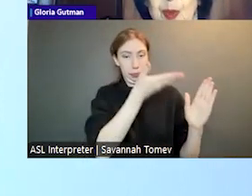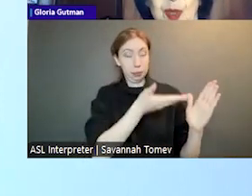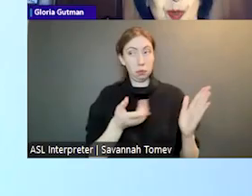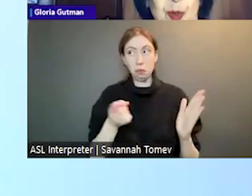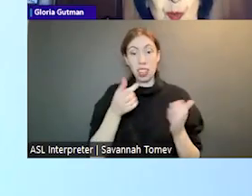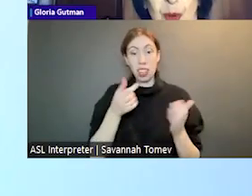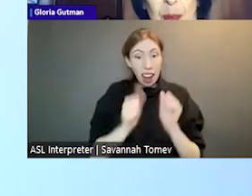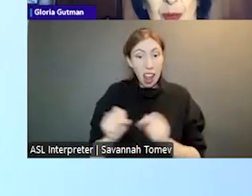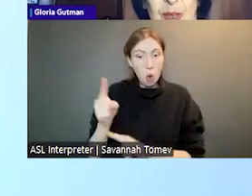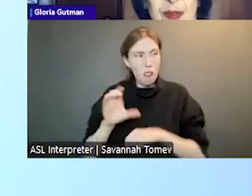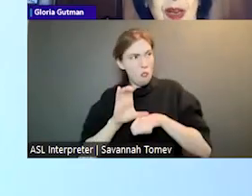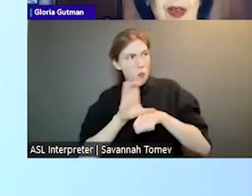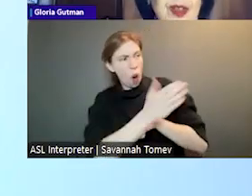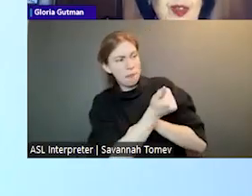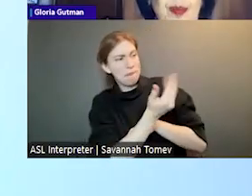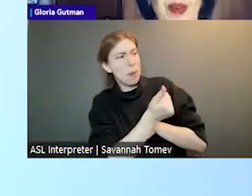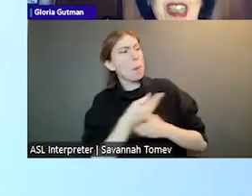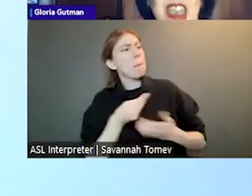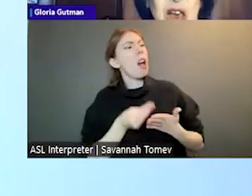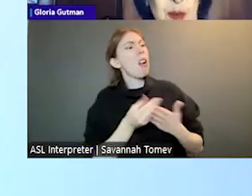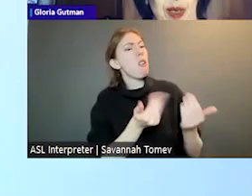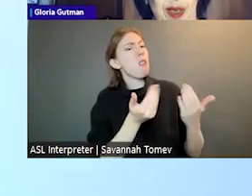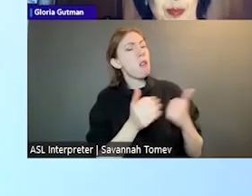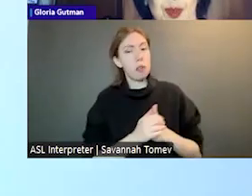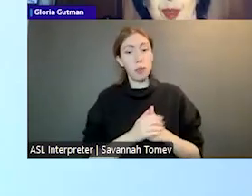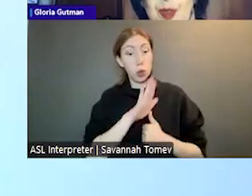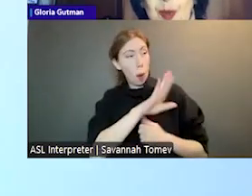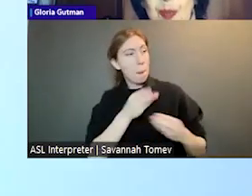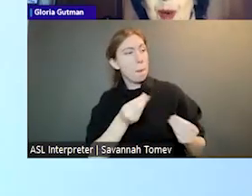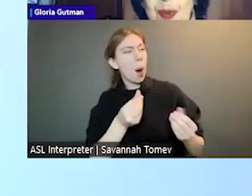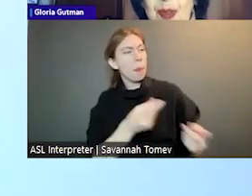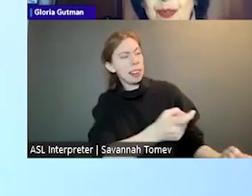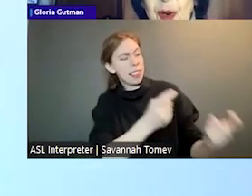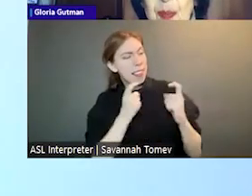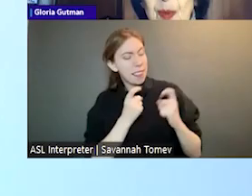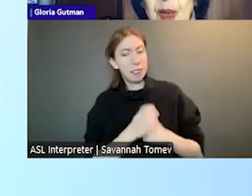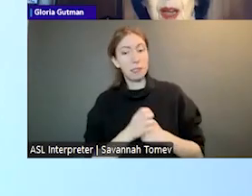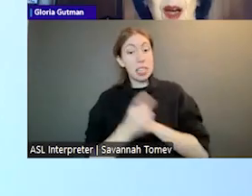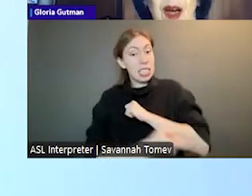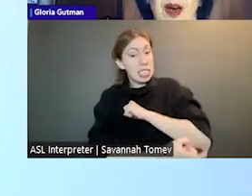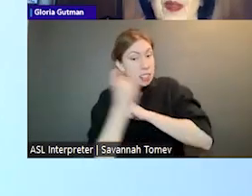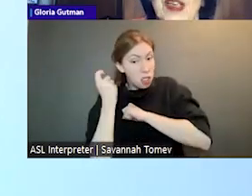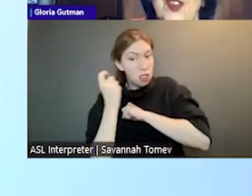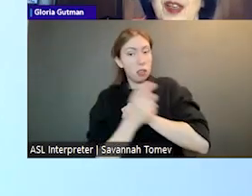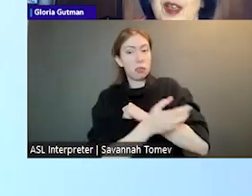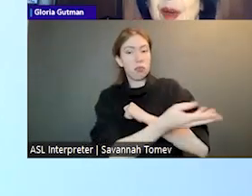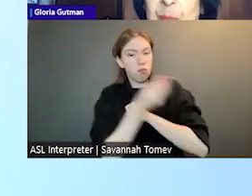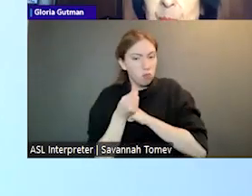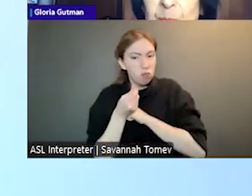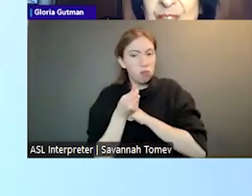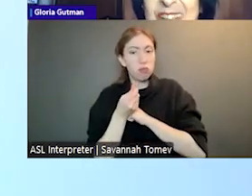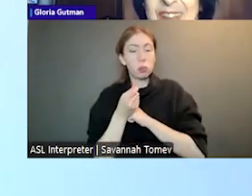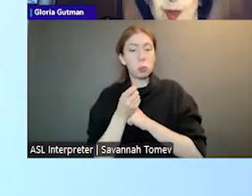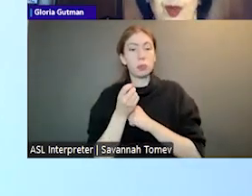your possessions, or property? Did somebody take money, possessions, or property from you? Has